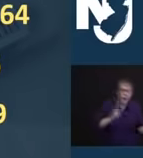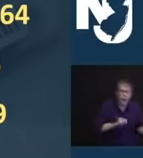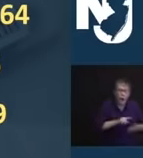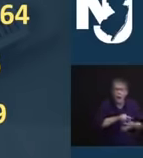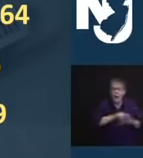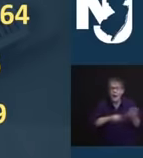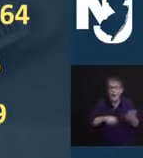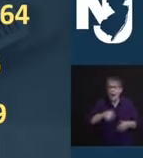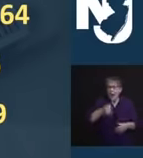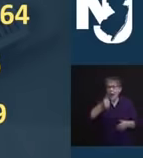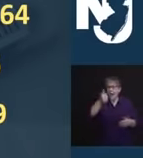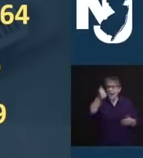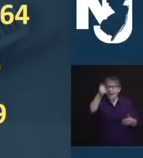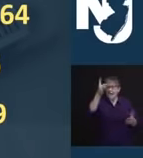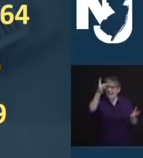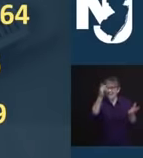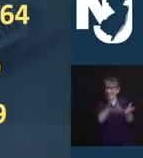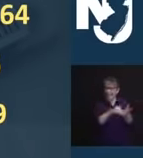60-year span.